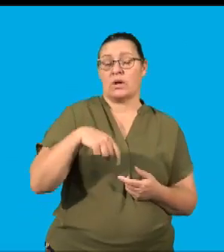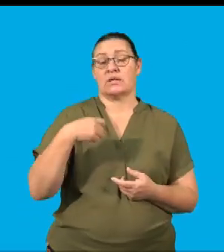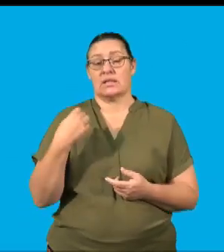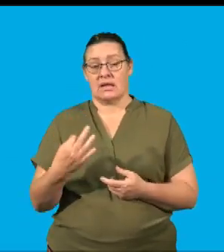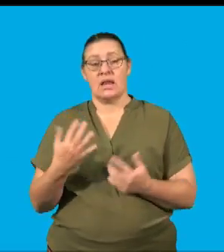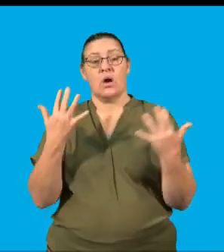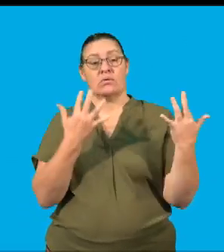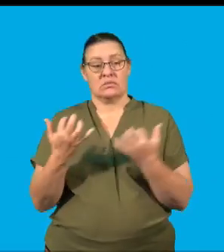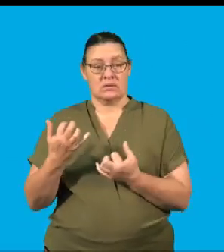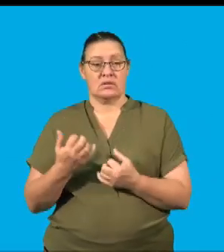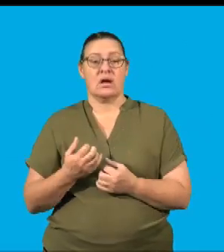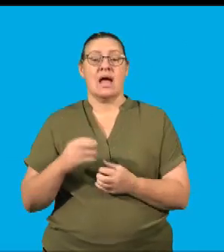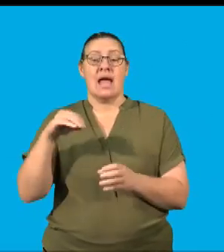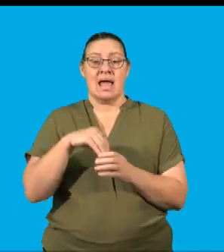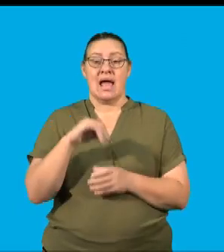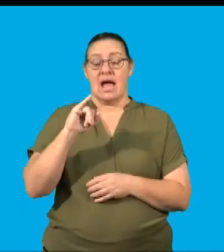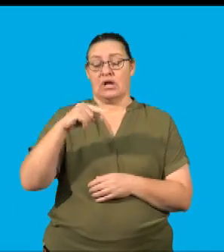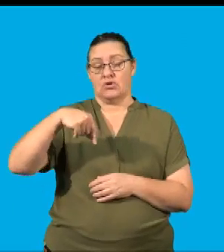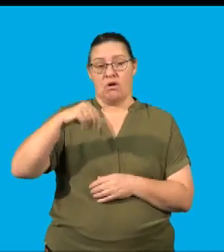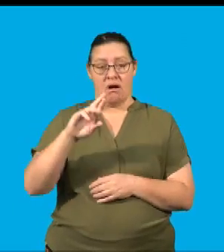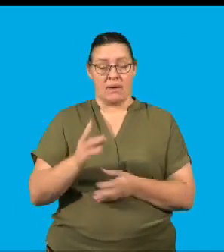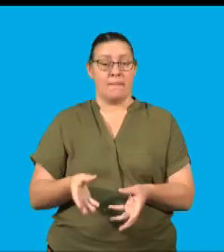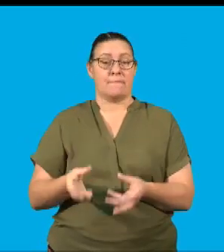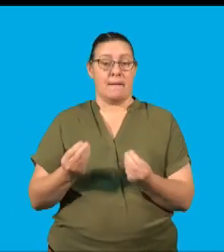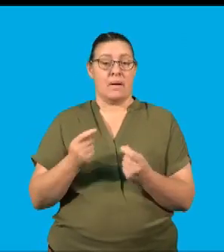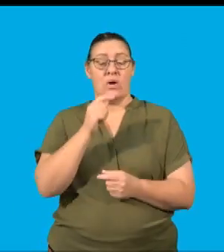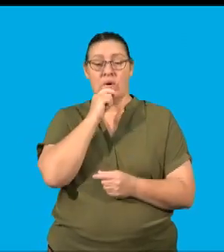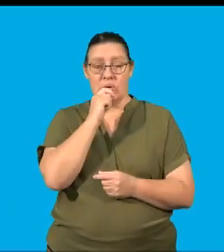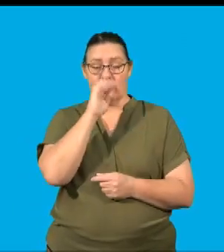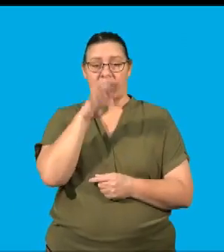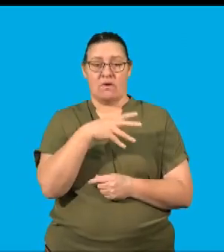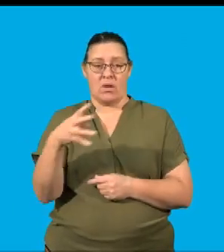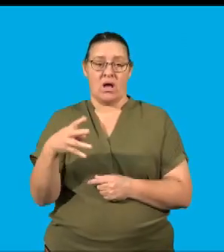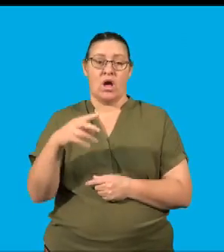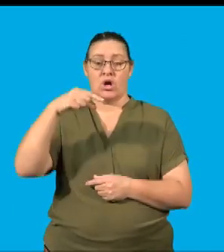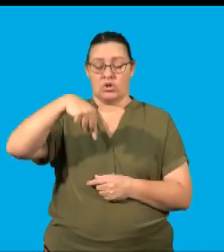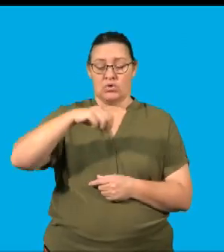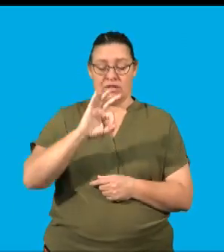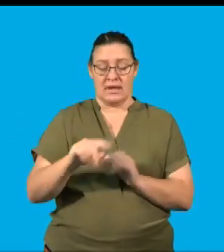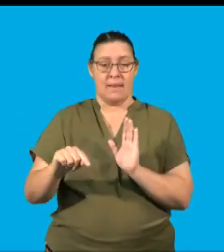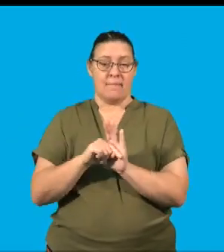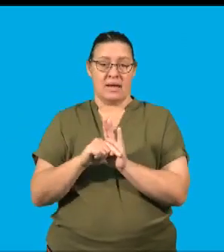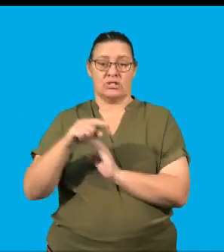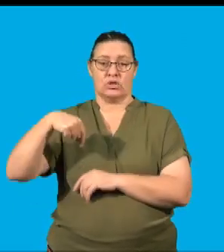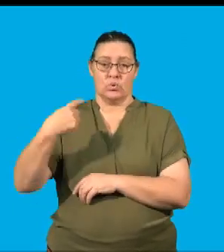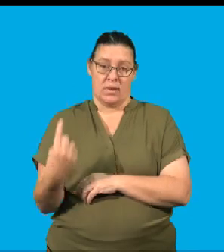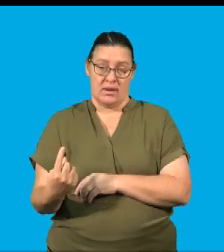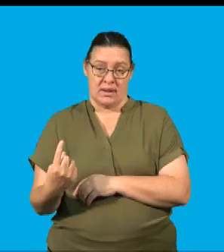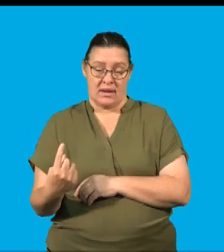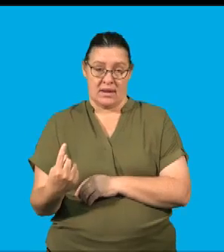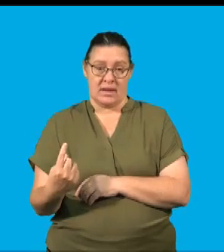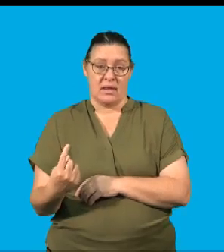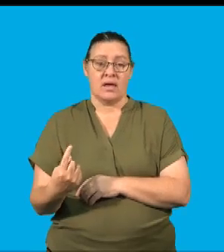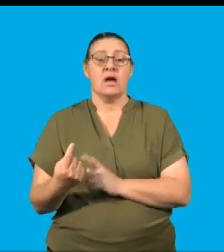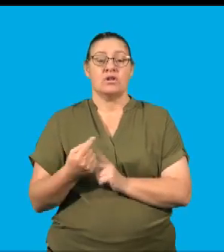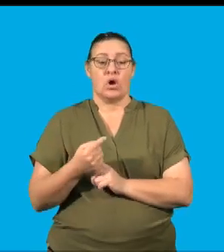calculate the interquartile range by using the formula Q3 minus Q1. And then our